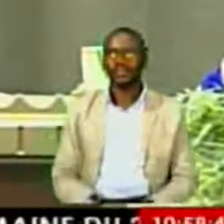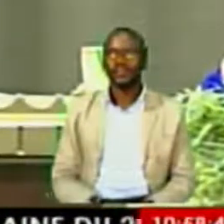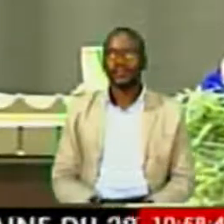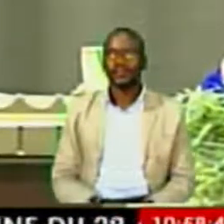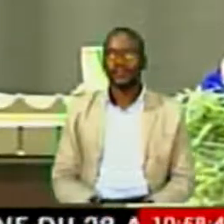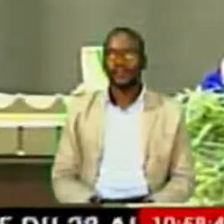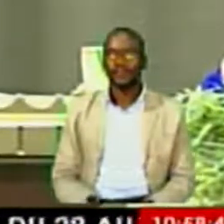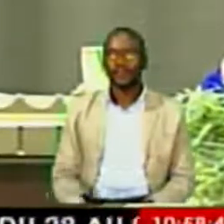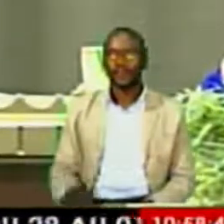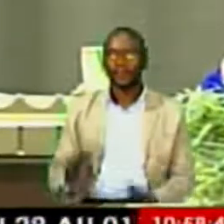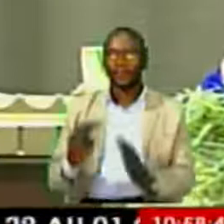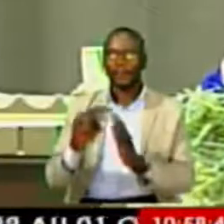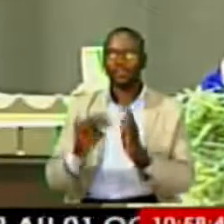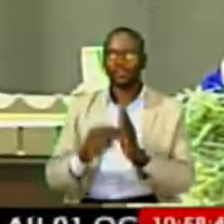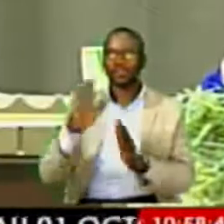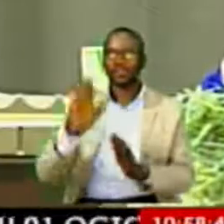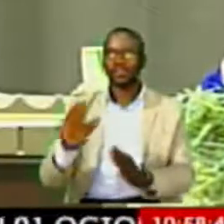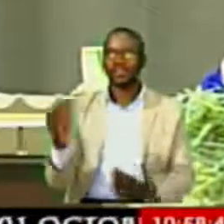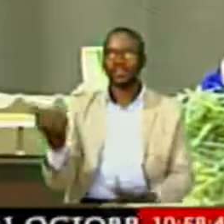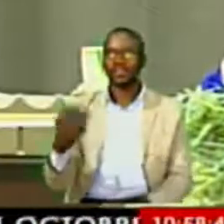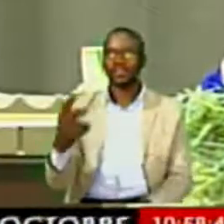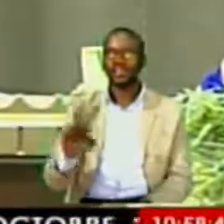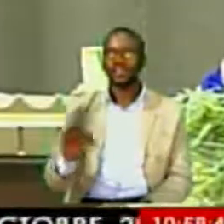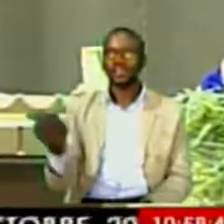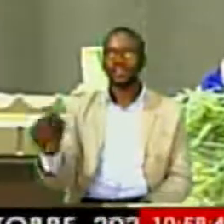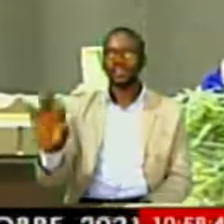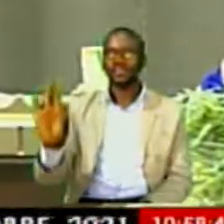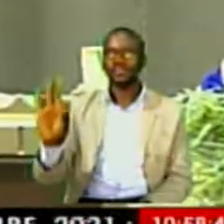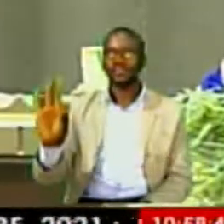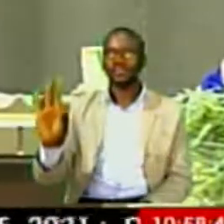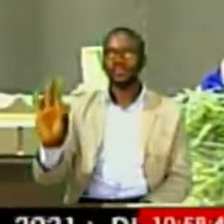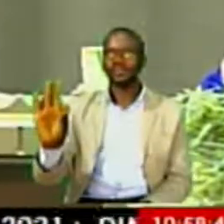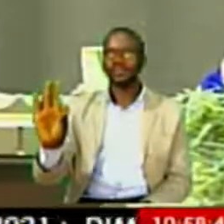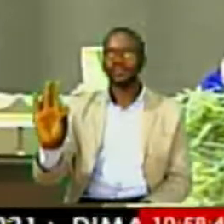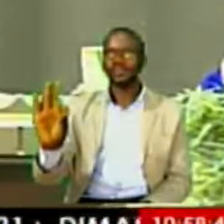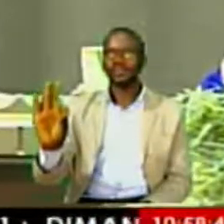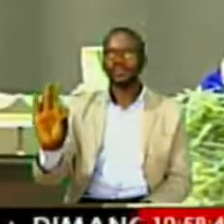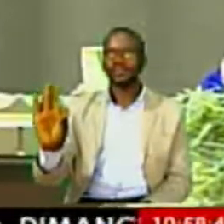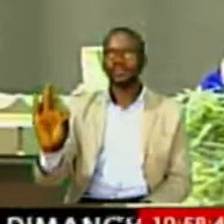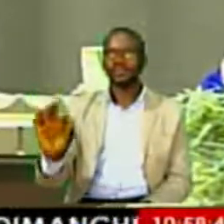Matthieu 13, 19. Matthew 13, verse 19.